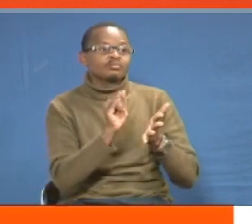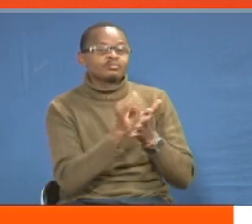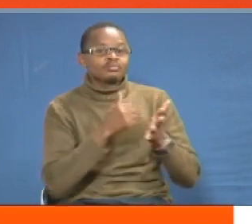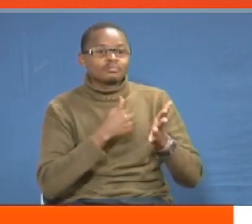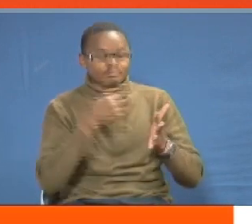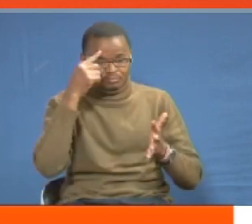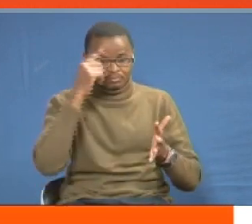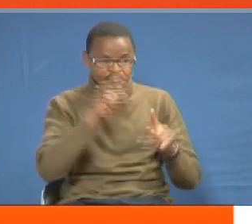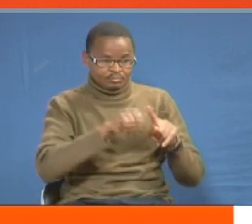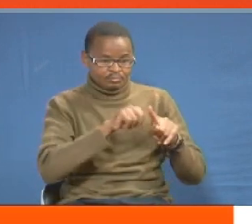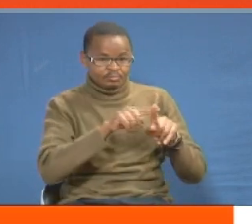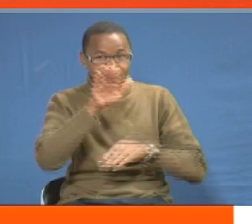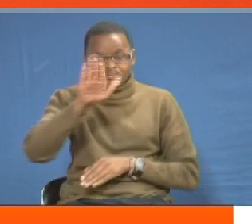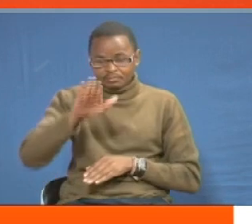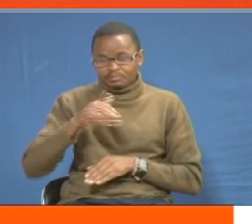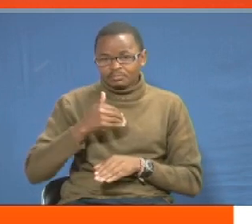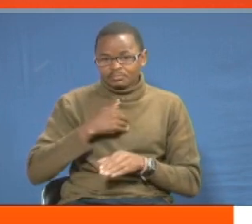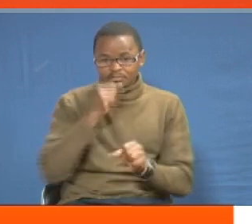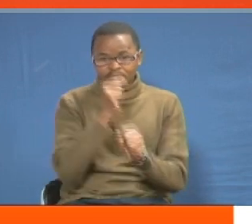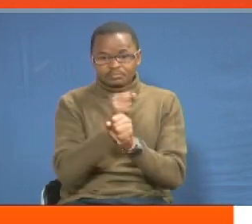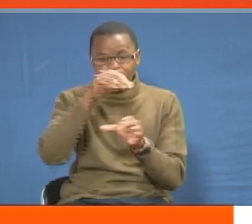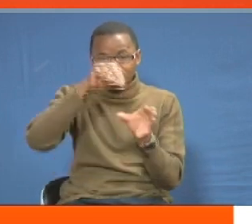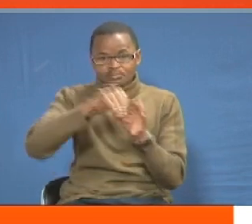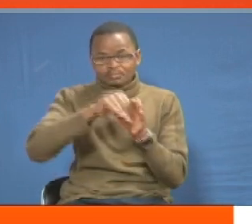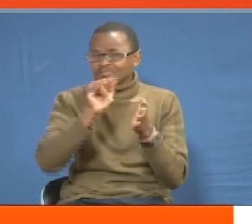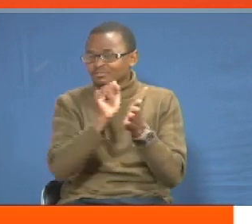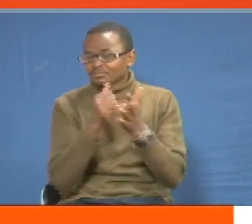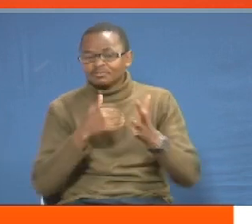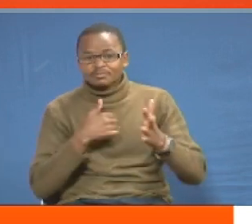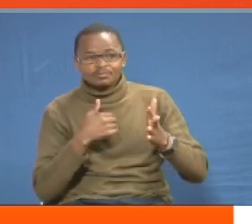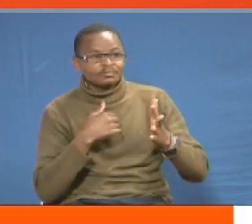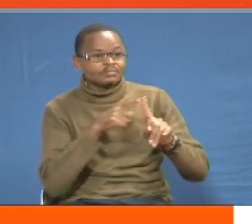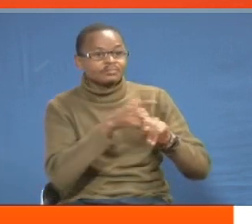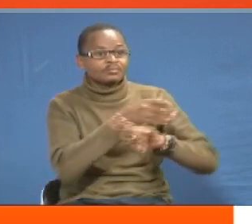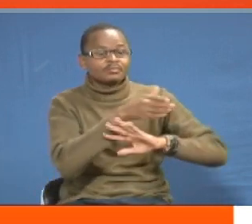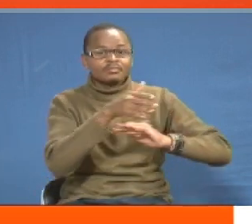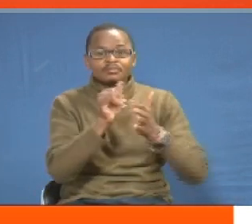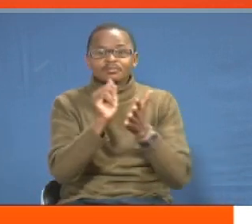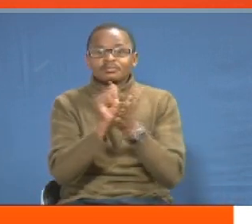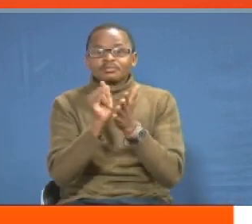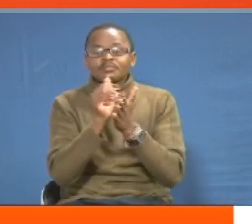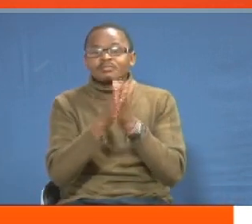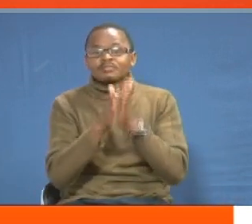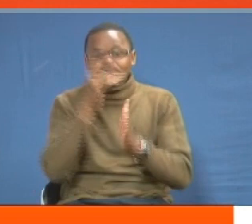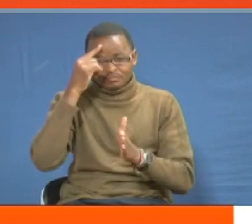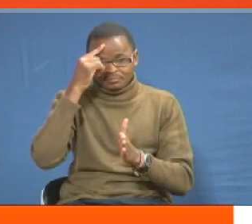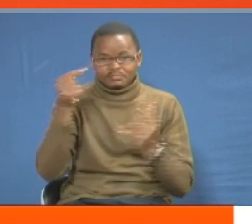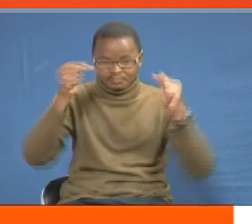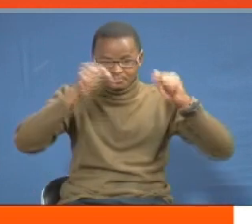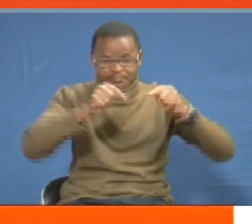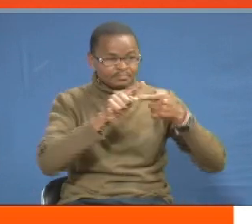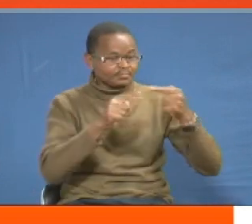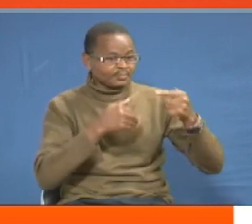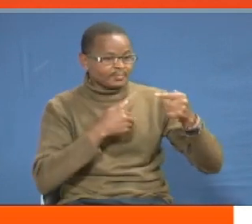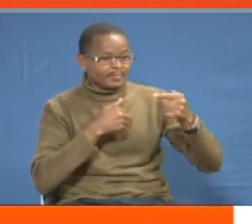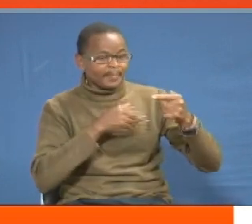that the women whom we work with within the social networks had to reach the girls through their families. It brought